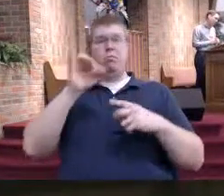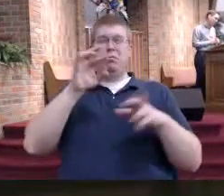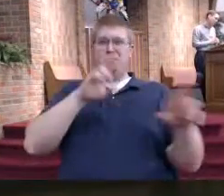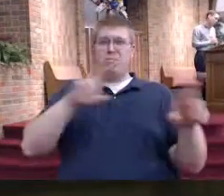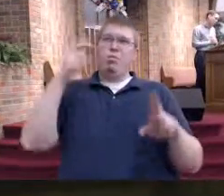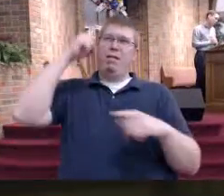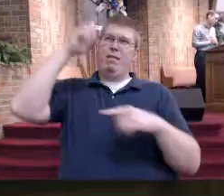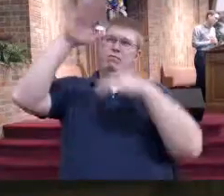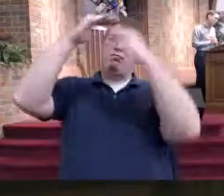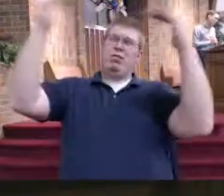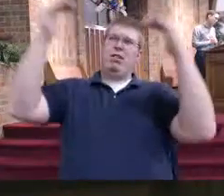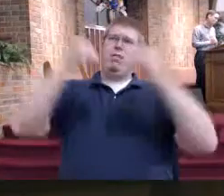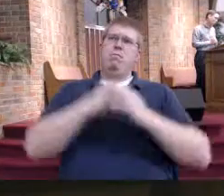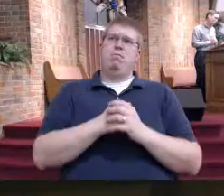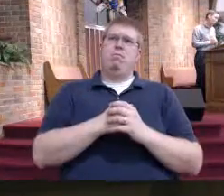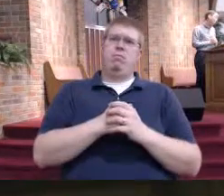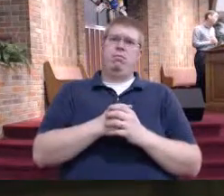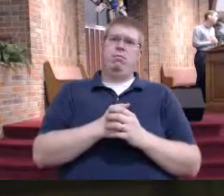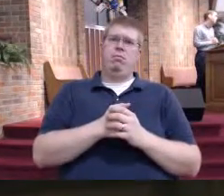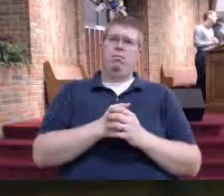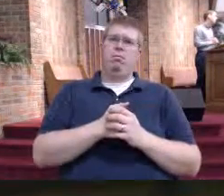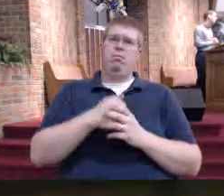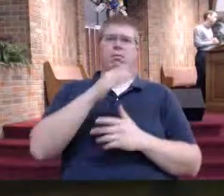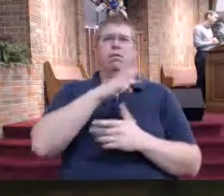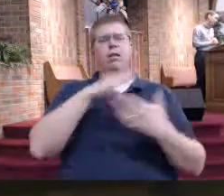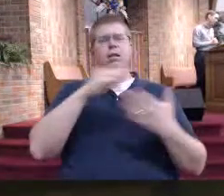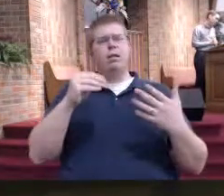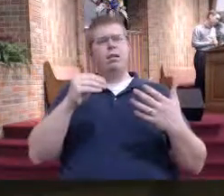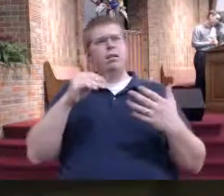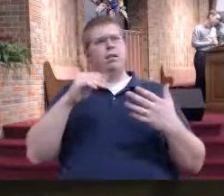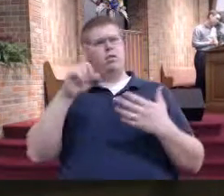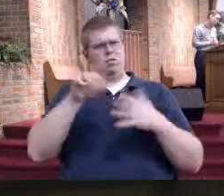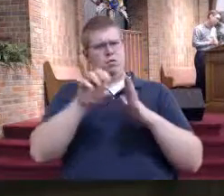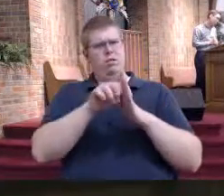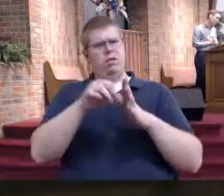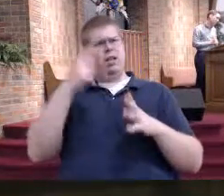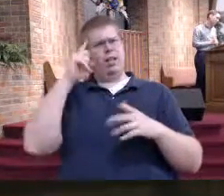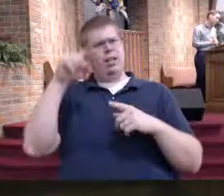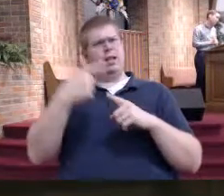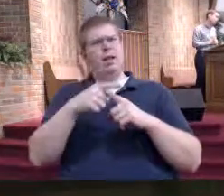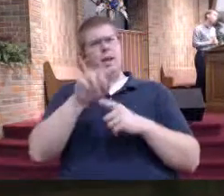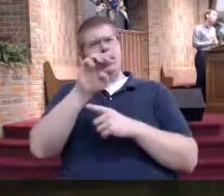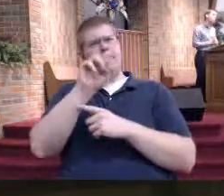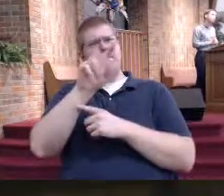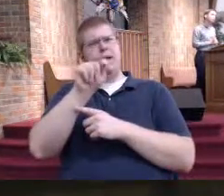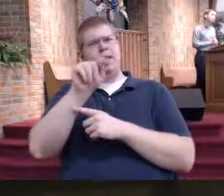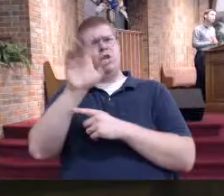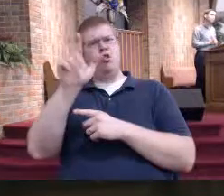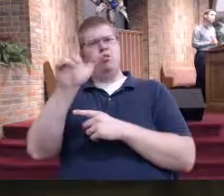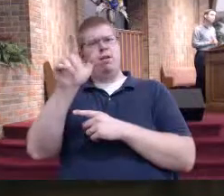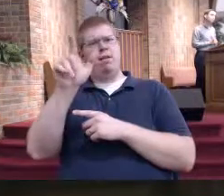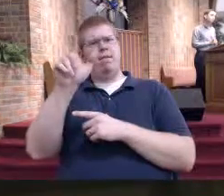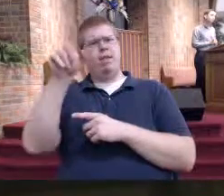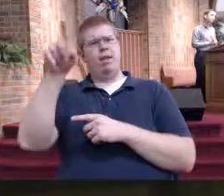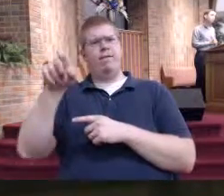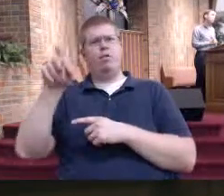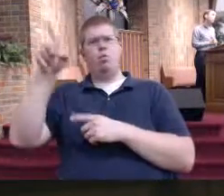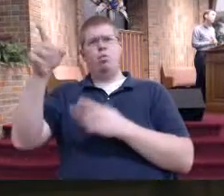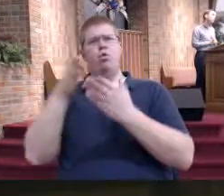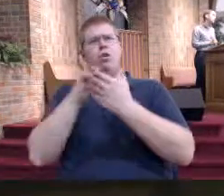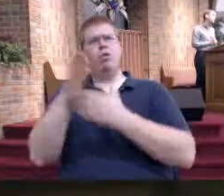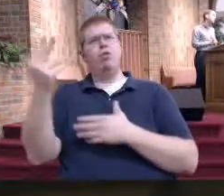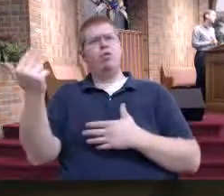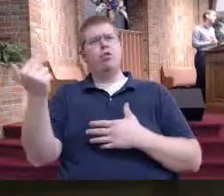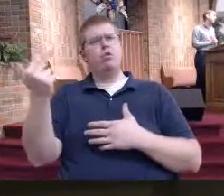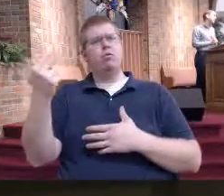And one of the biblical examples I can think of is Matthew chapter 25, verses 1 through 13. We read